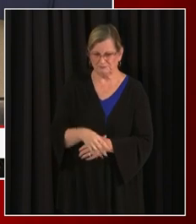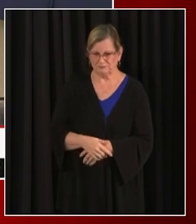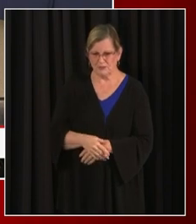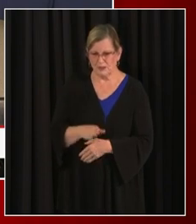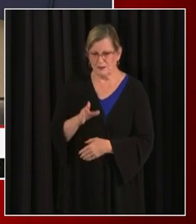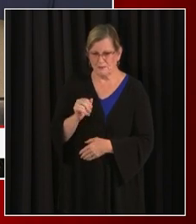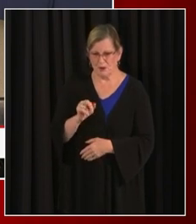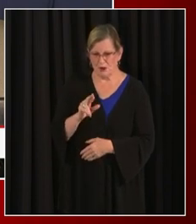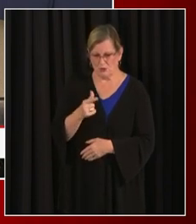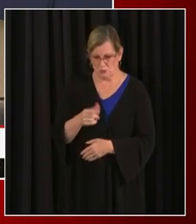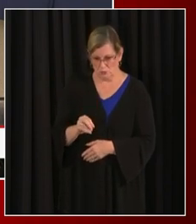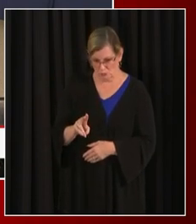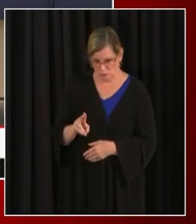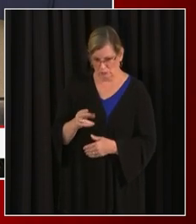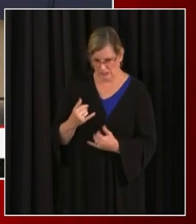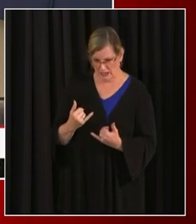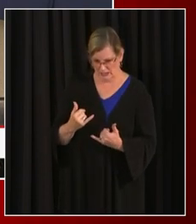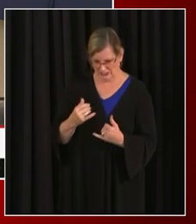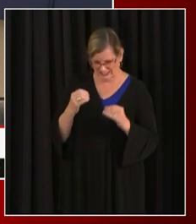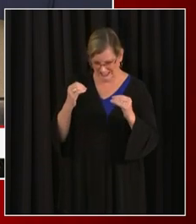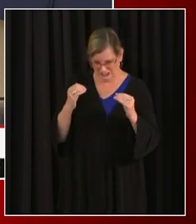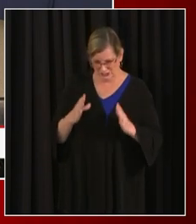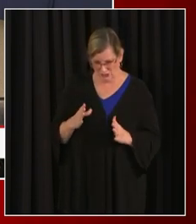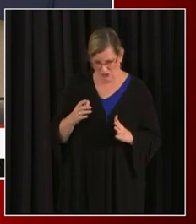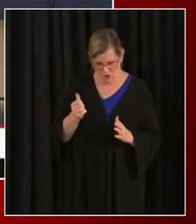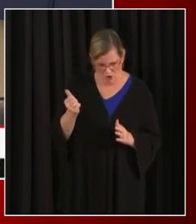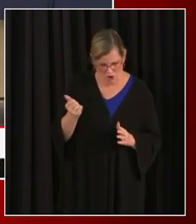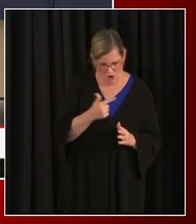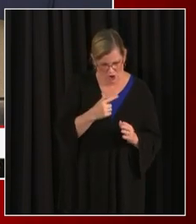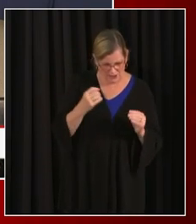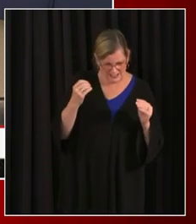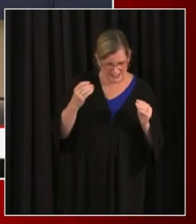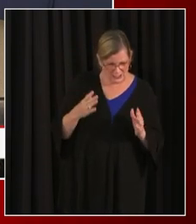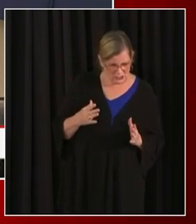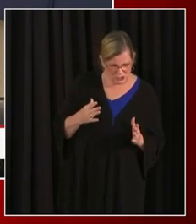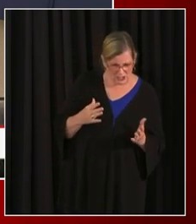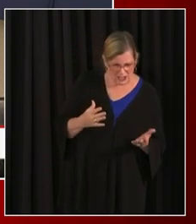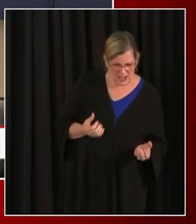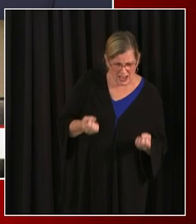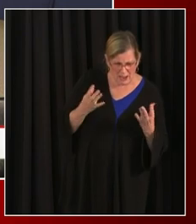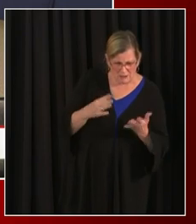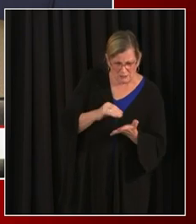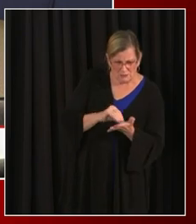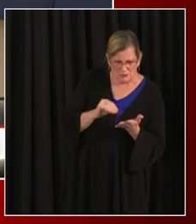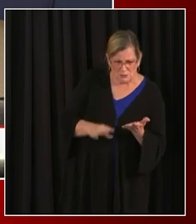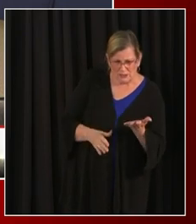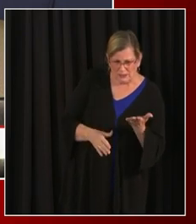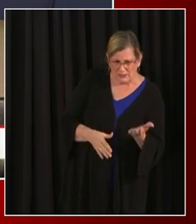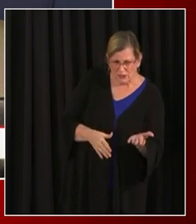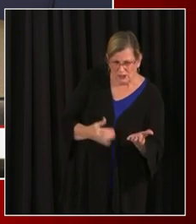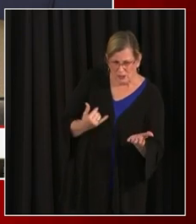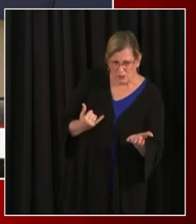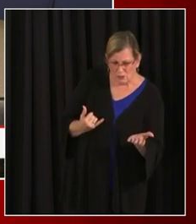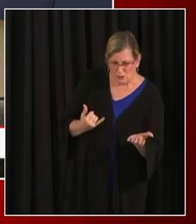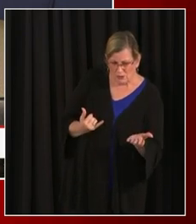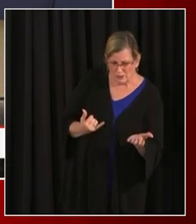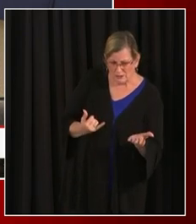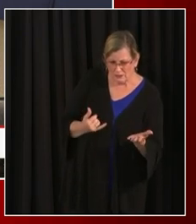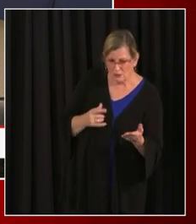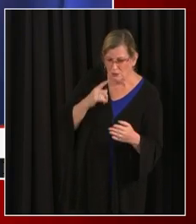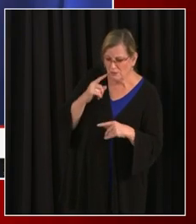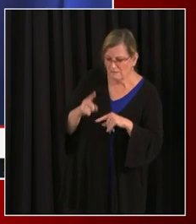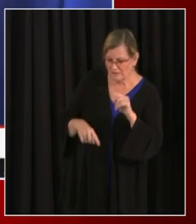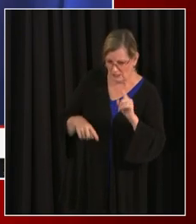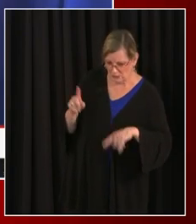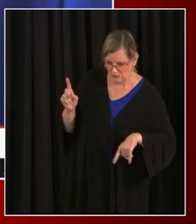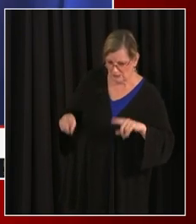the teachers there? Are they all like Ballou teachers? And also, how many students are there today? So it will vary in a number